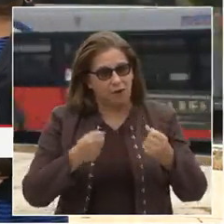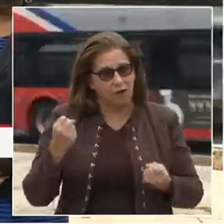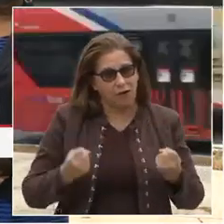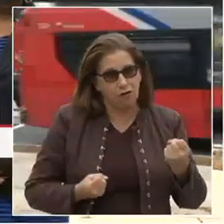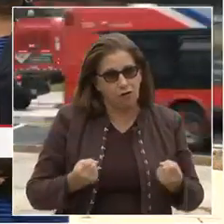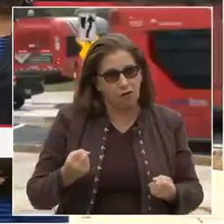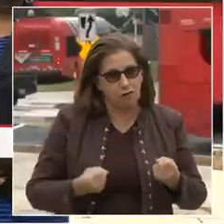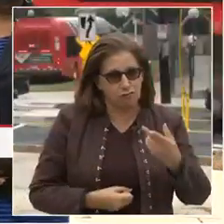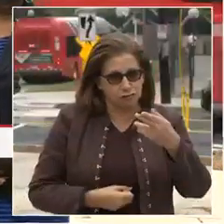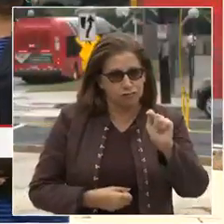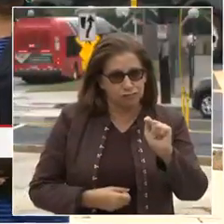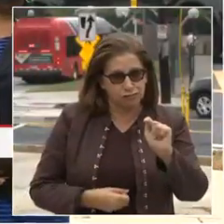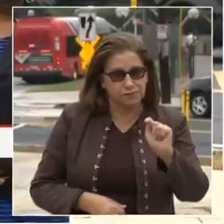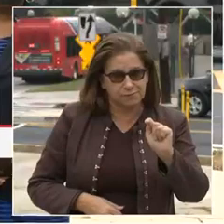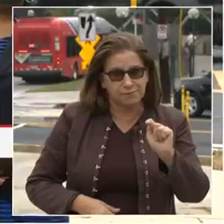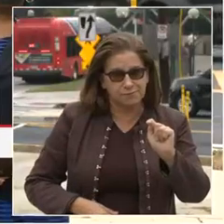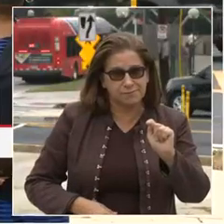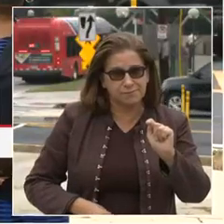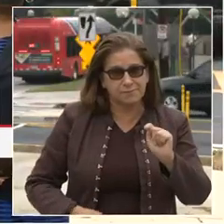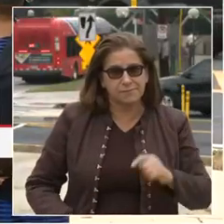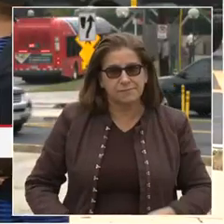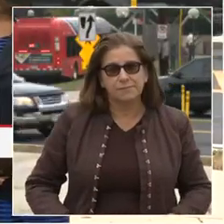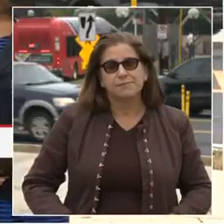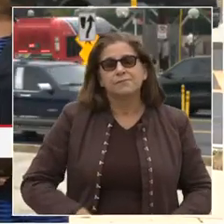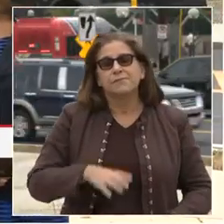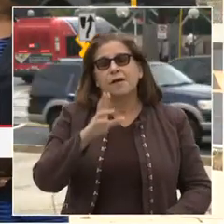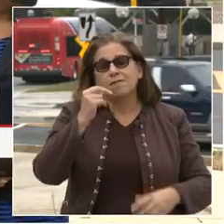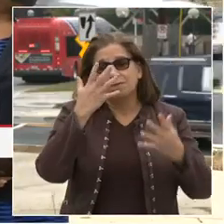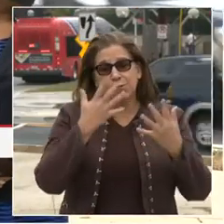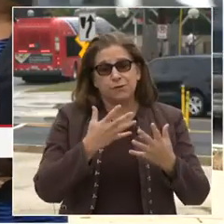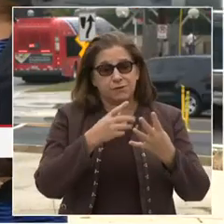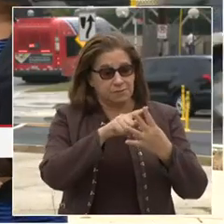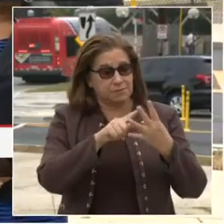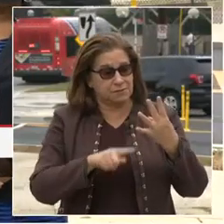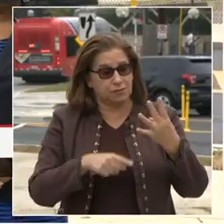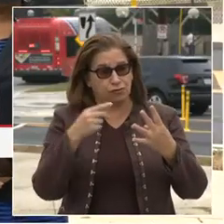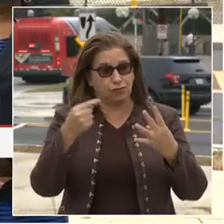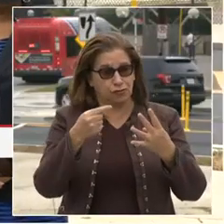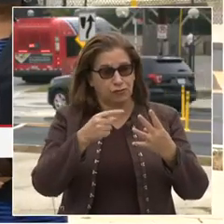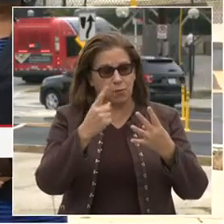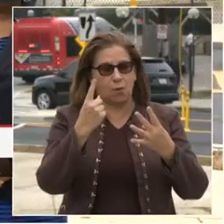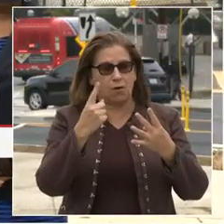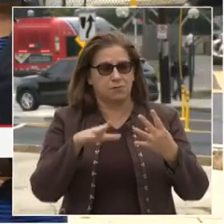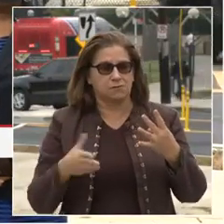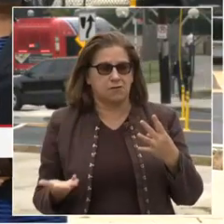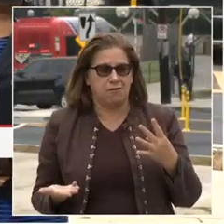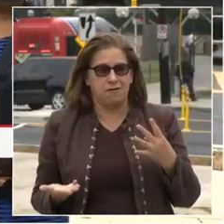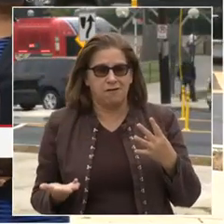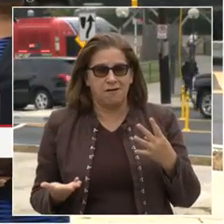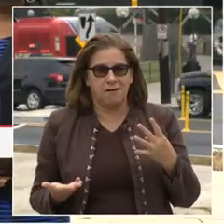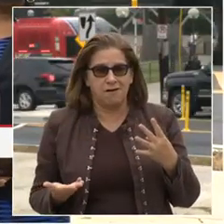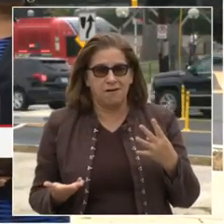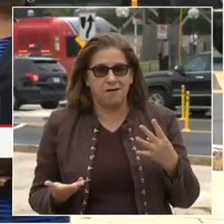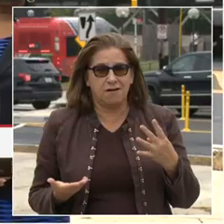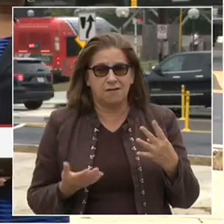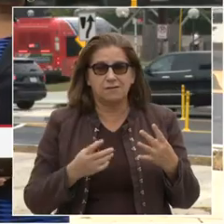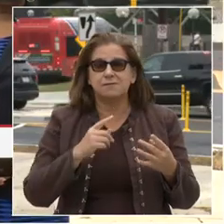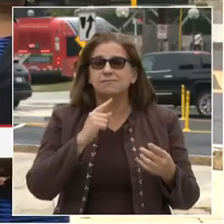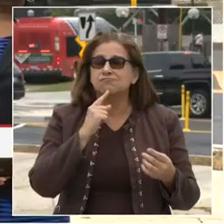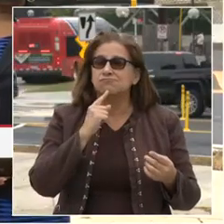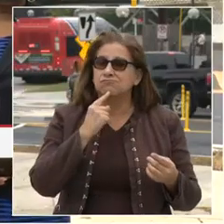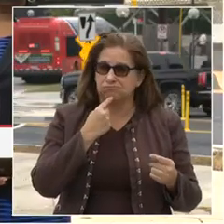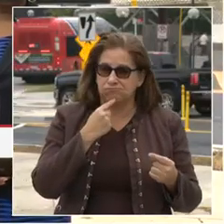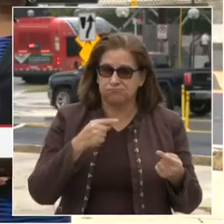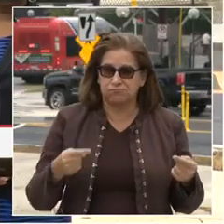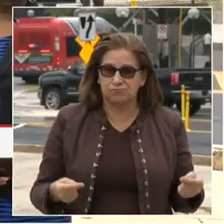tragically, we lost one of those children. And there have been significant injuries. Just last